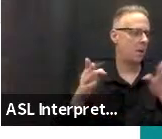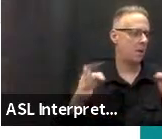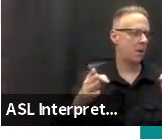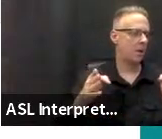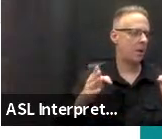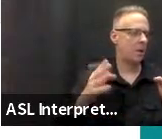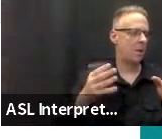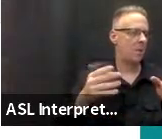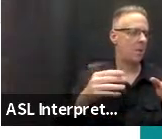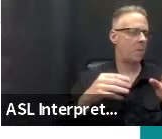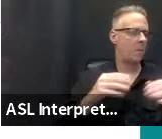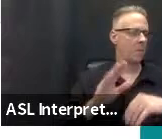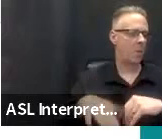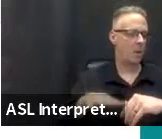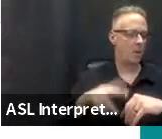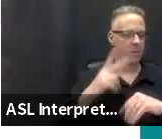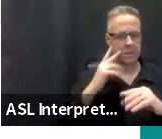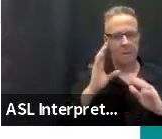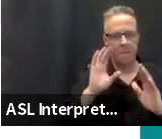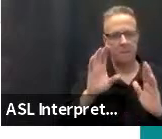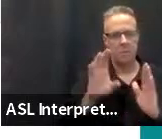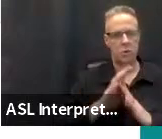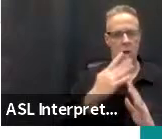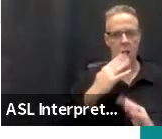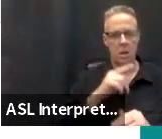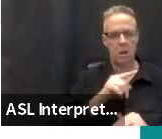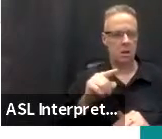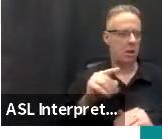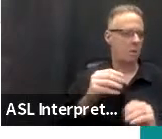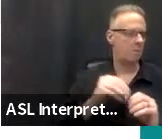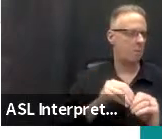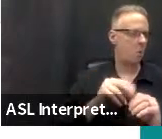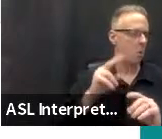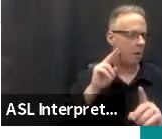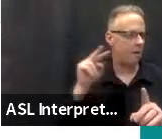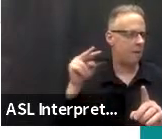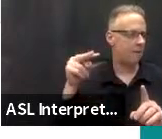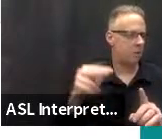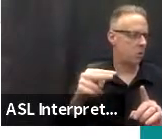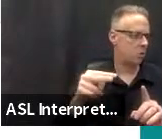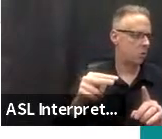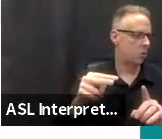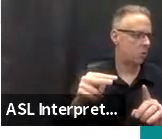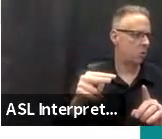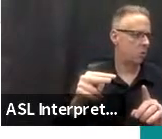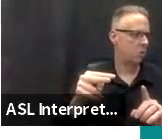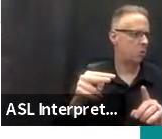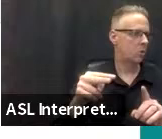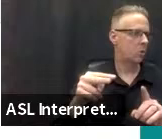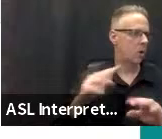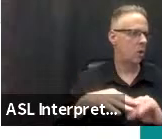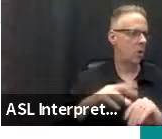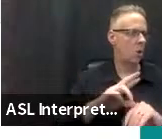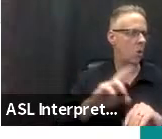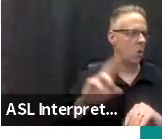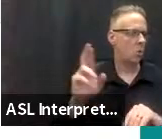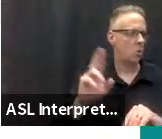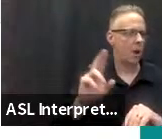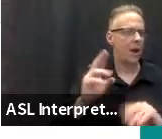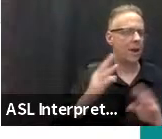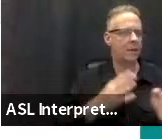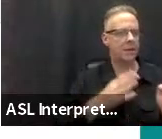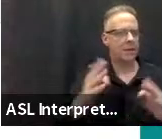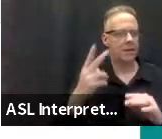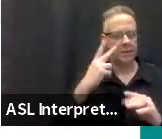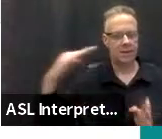one, and then the kind of the view triangle there on the image to the right, that